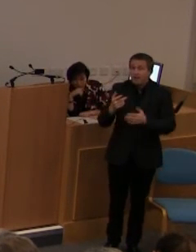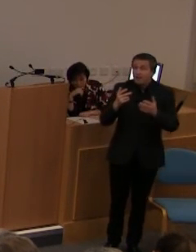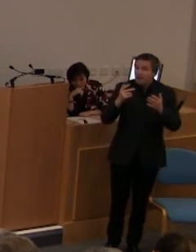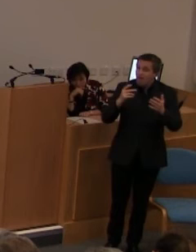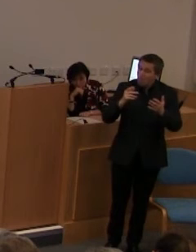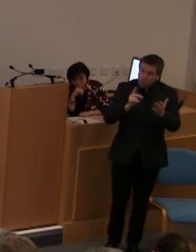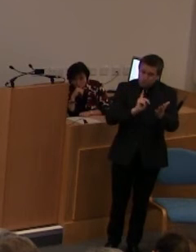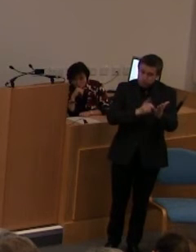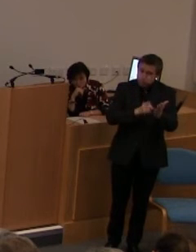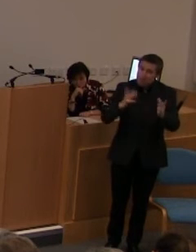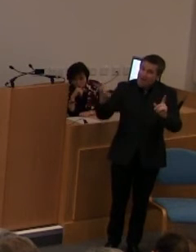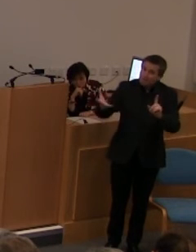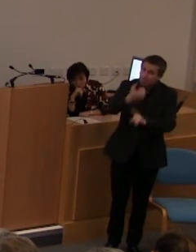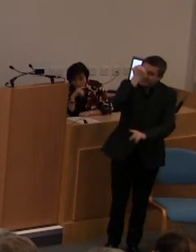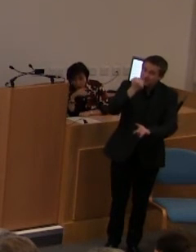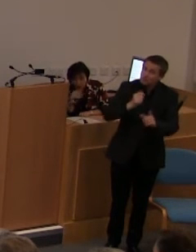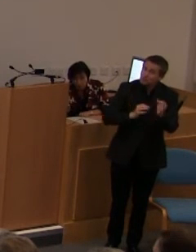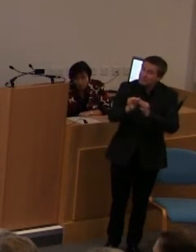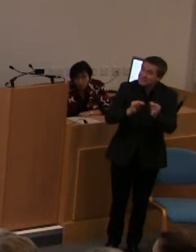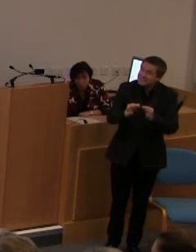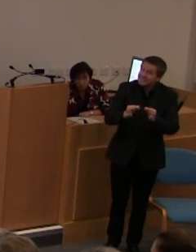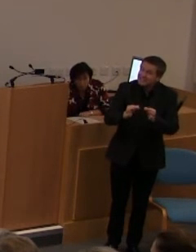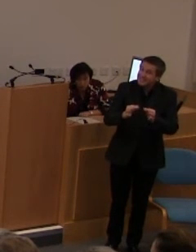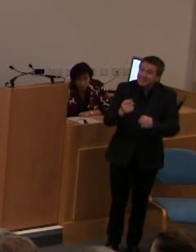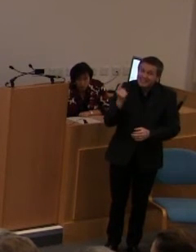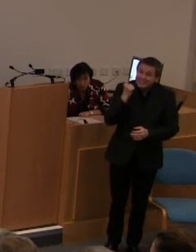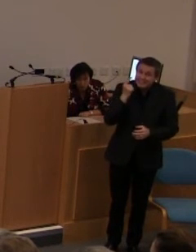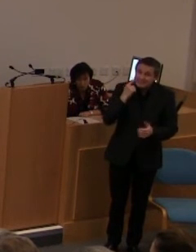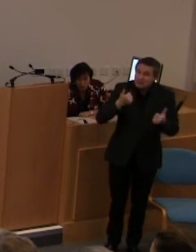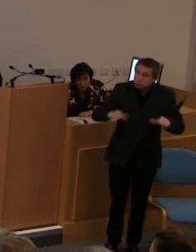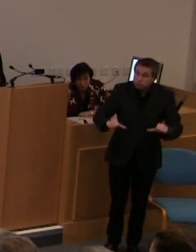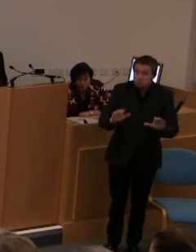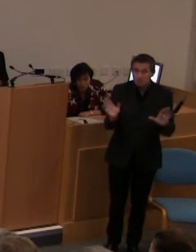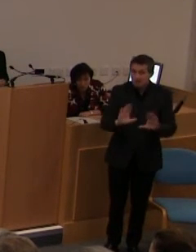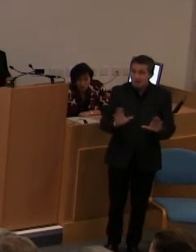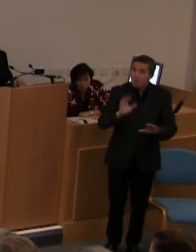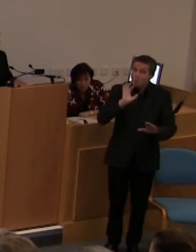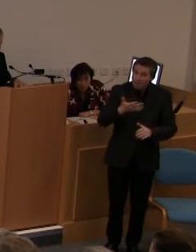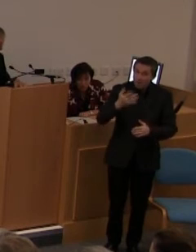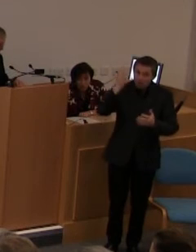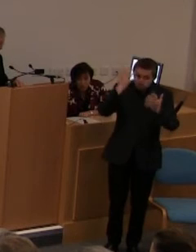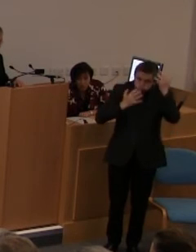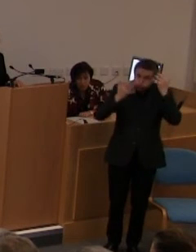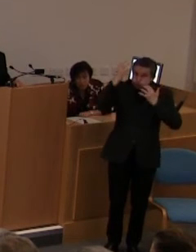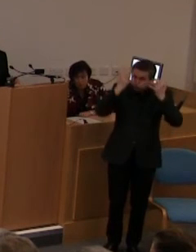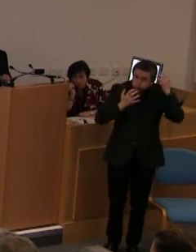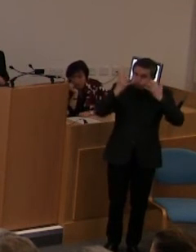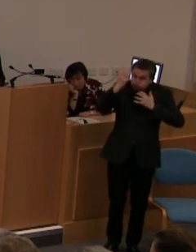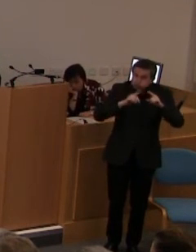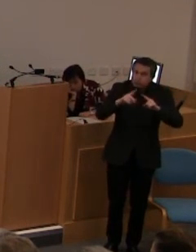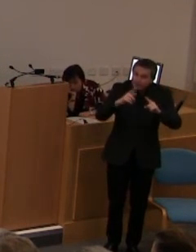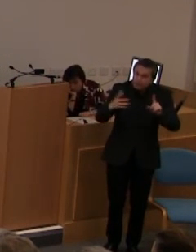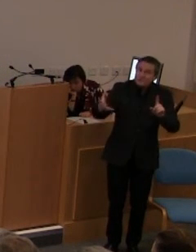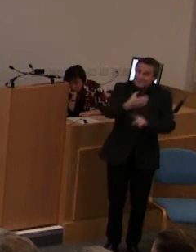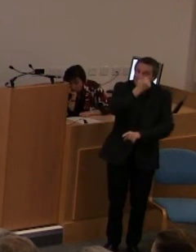ambitious strategy. It won't be achieved easily. There'll be a lot of hard work that will go into it. In your